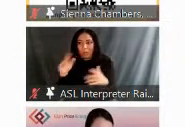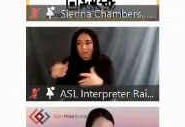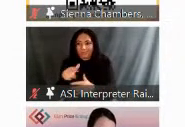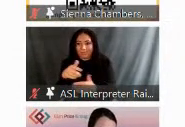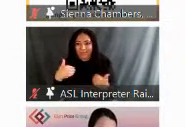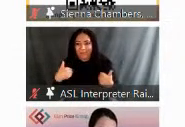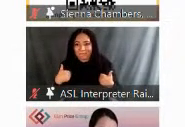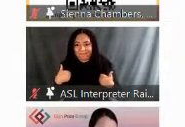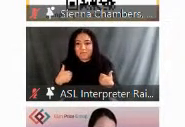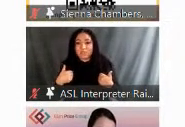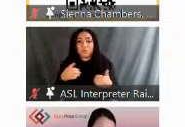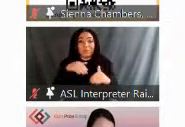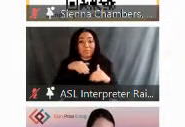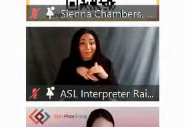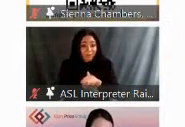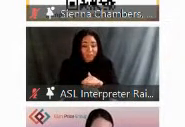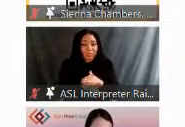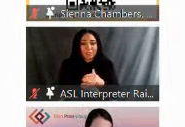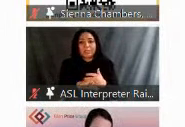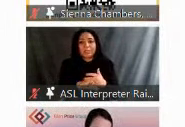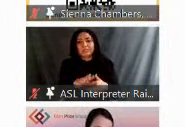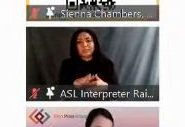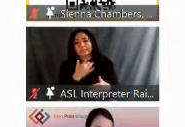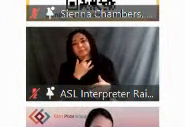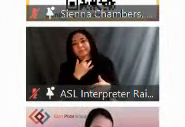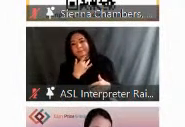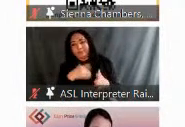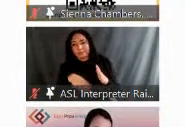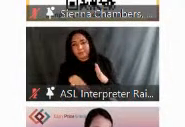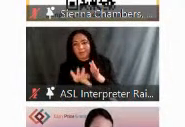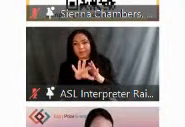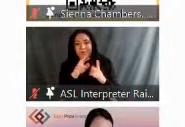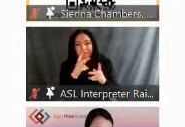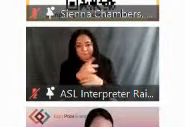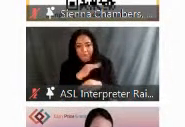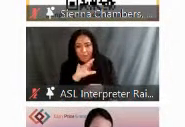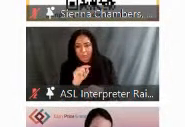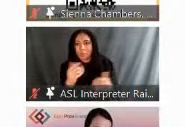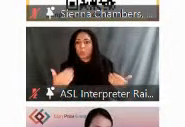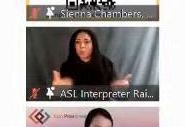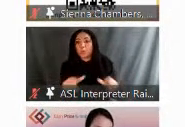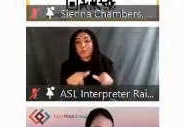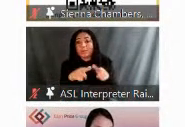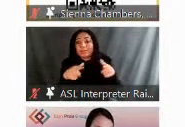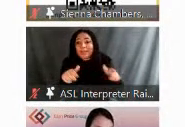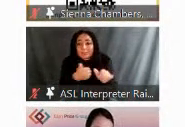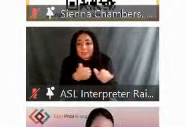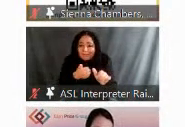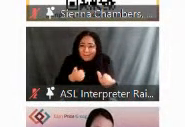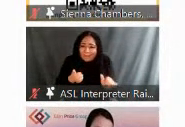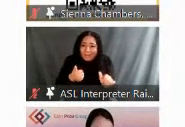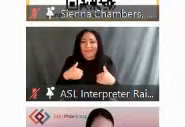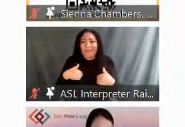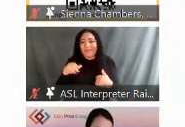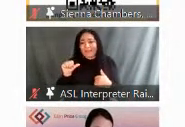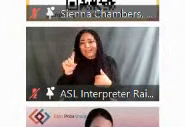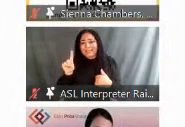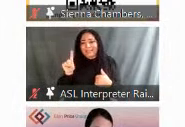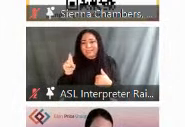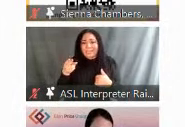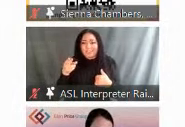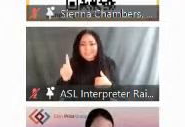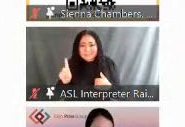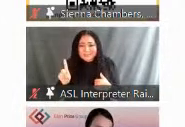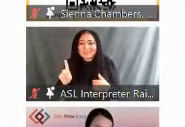enter, that's when they're gonna find out that this kid have a language delayed, they have a HADD or whatever.